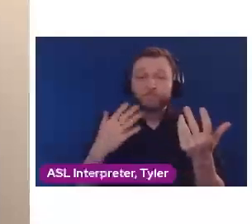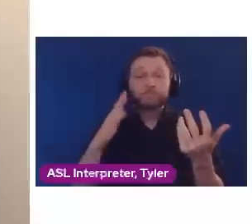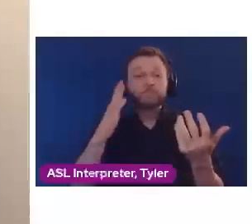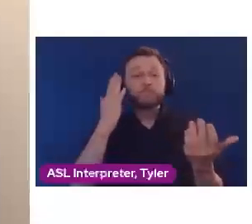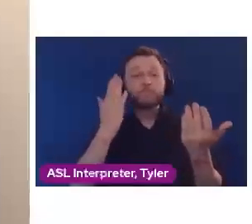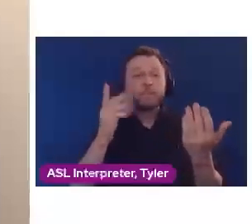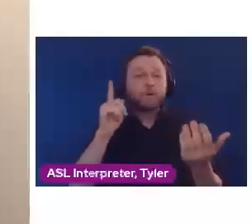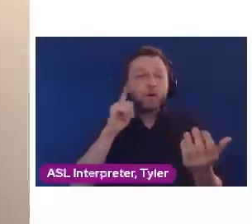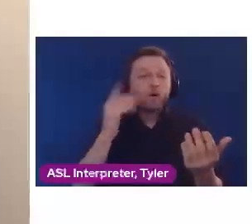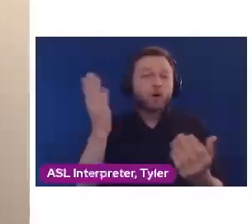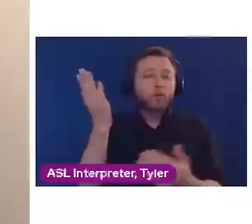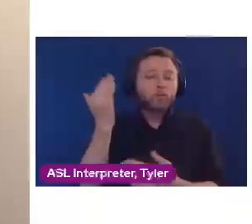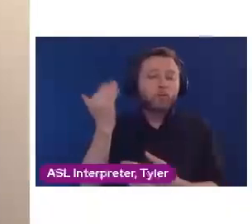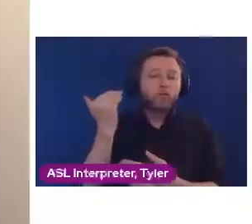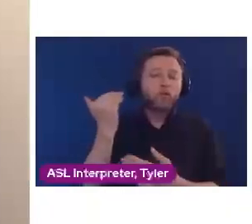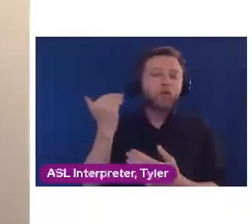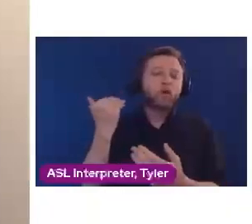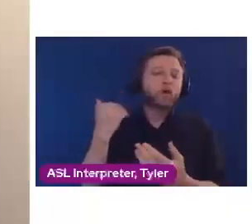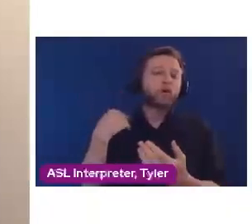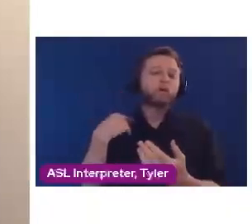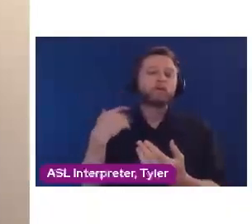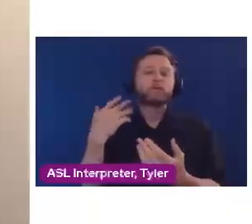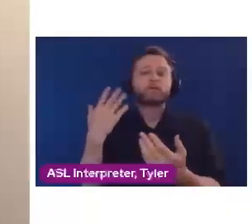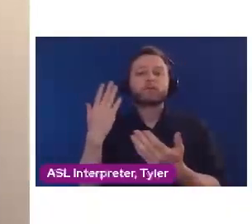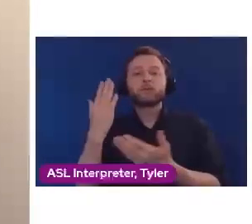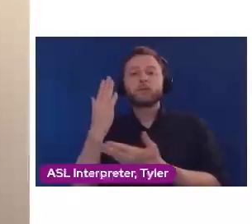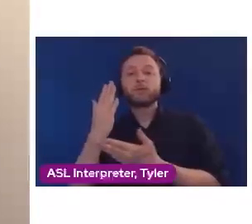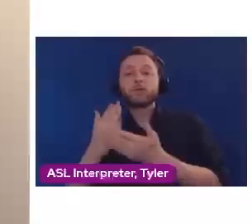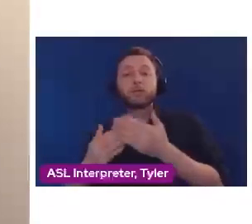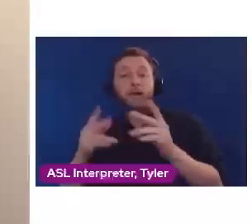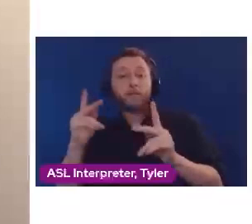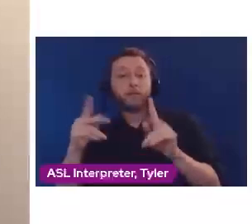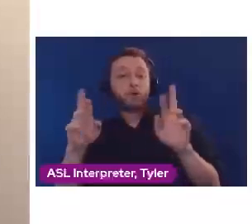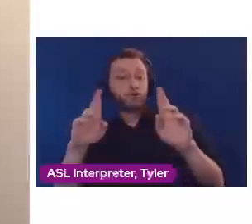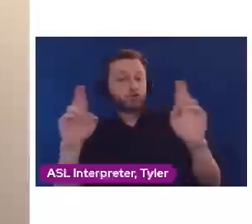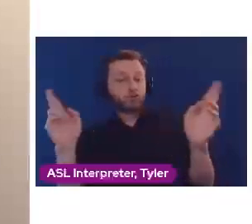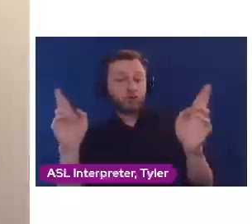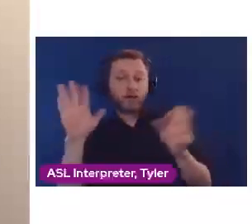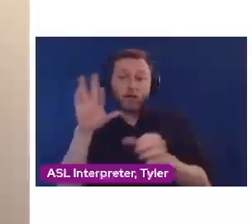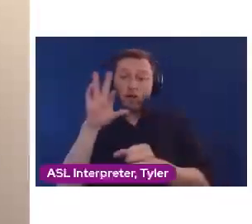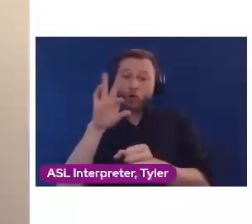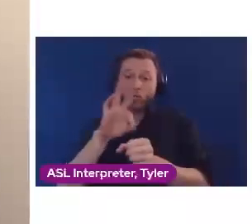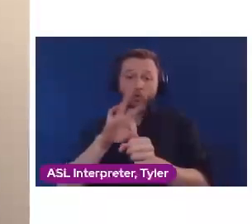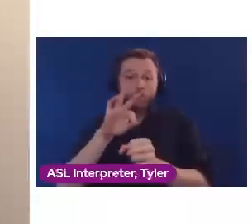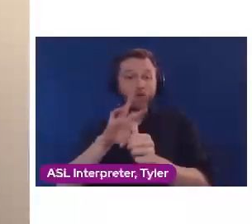times past that there have been plebiscites or that there have been votes in Puerto Rico regarding